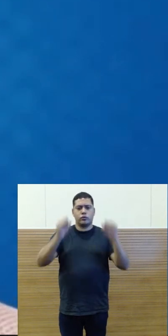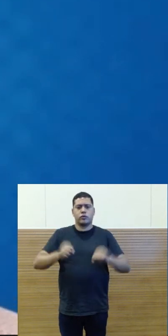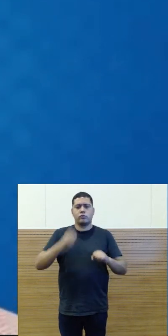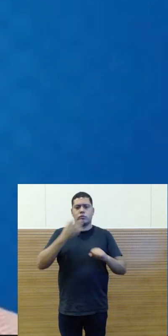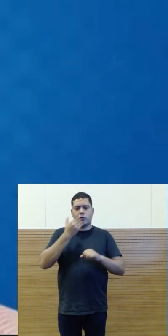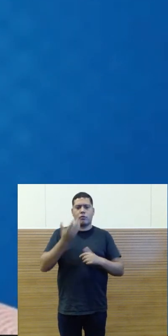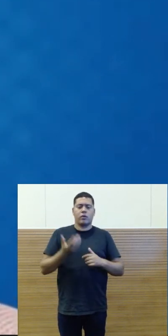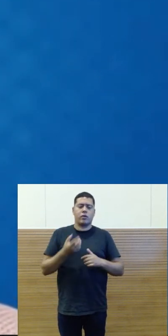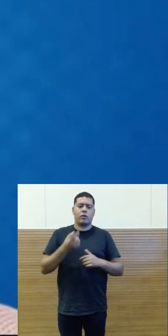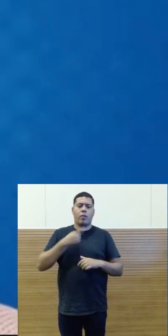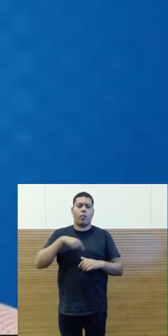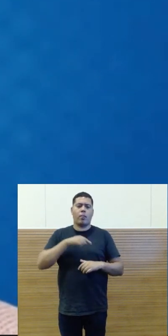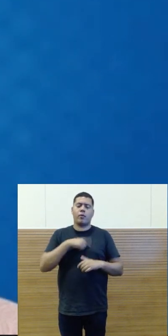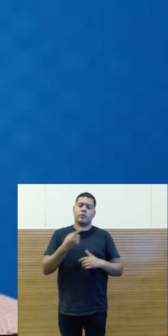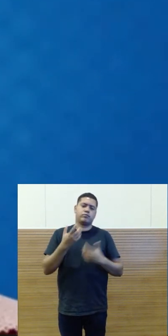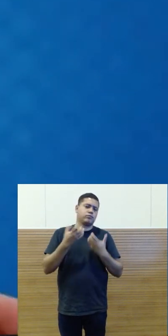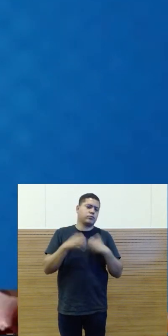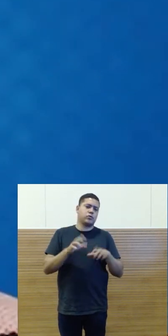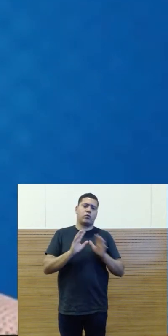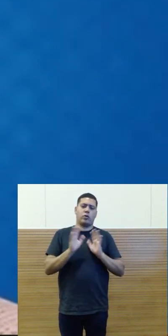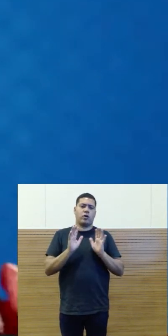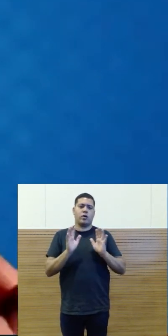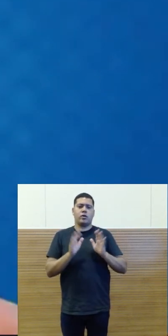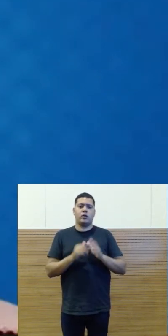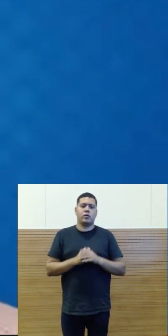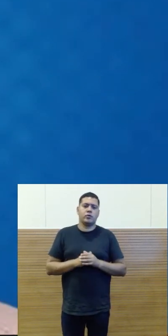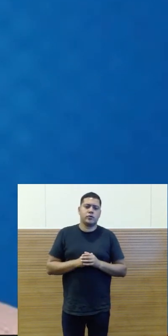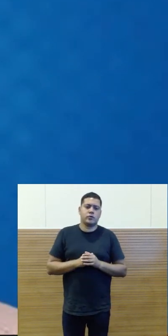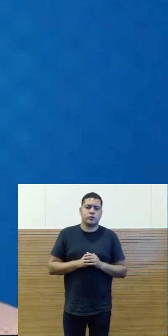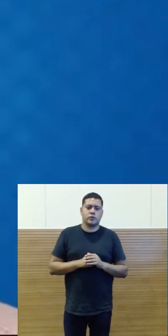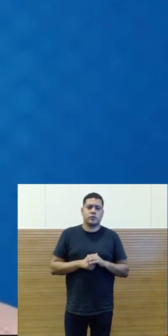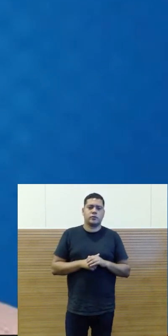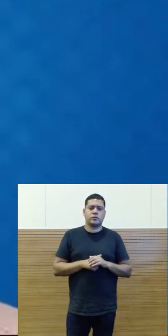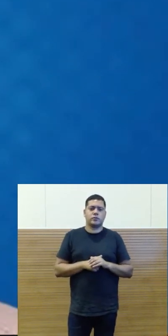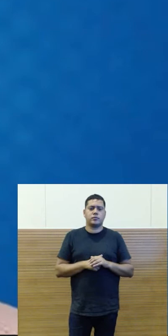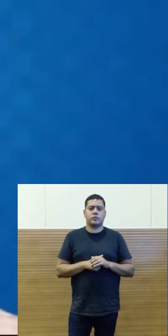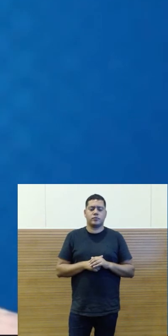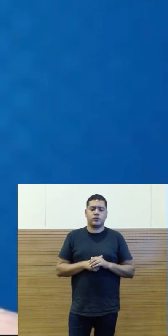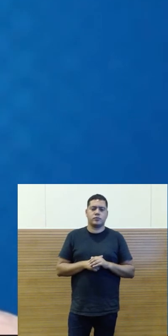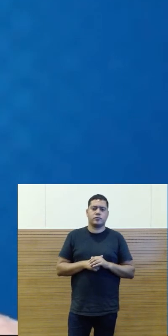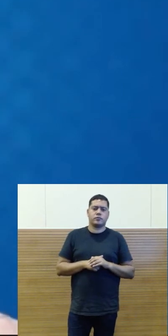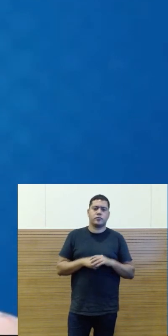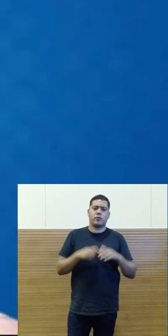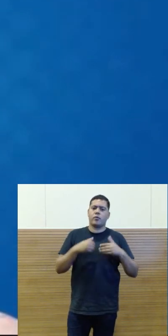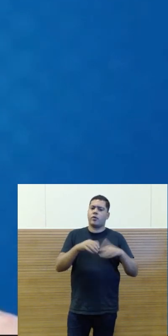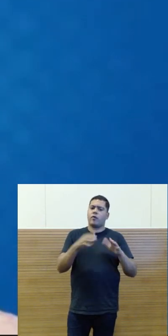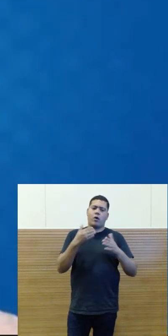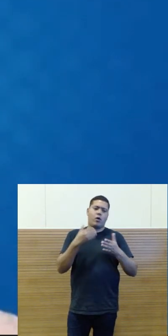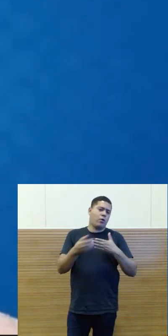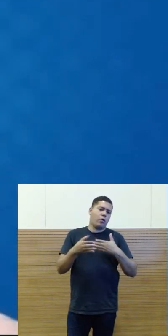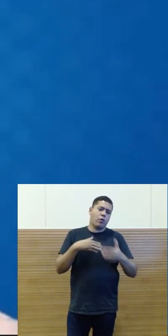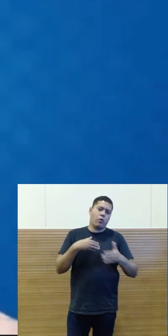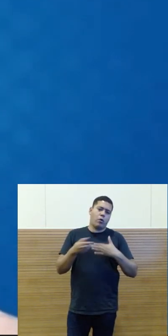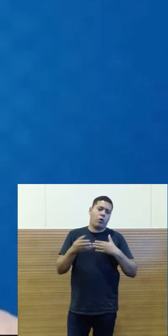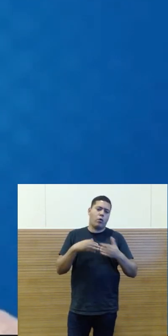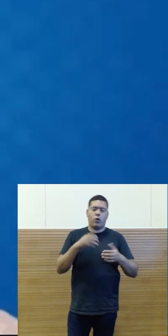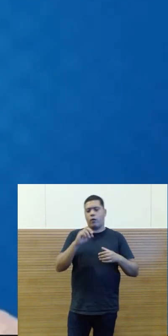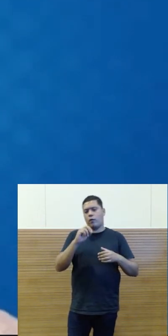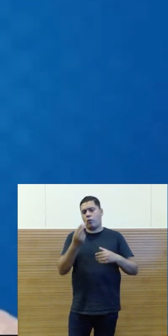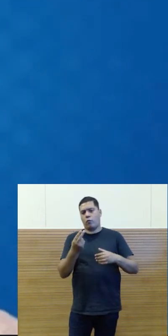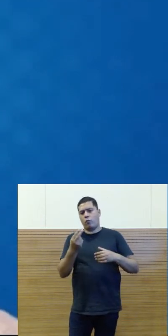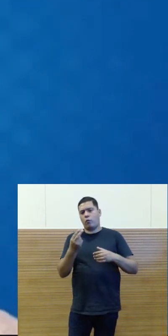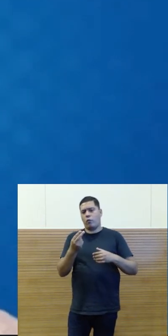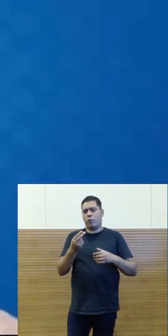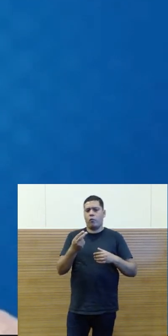do not want to push for any specific model. This is for the countries to decide